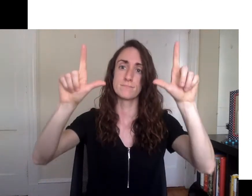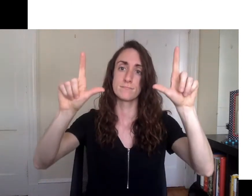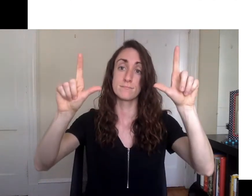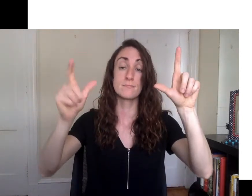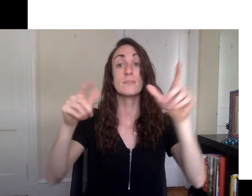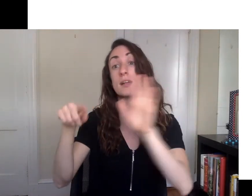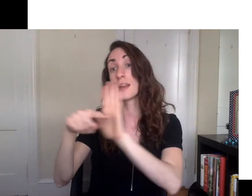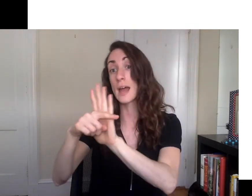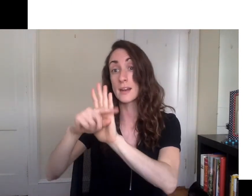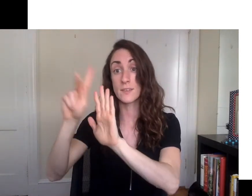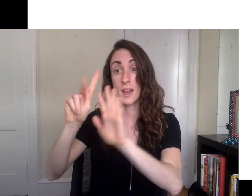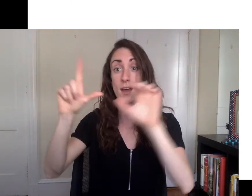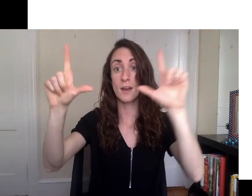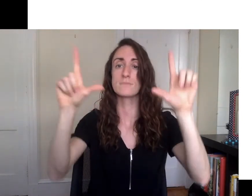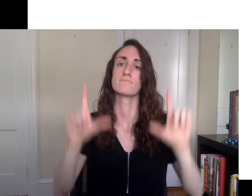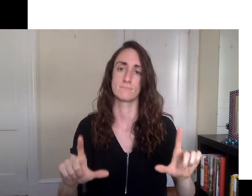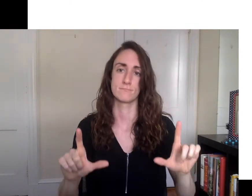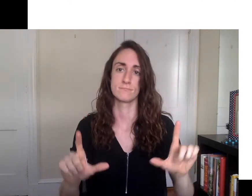down.